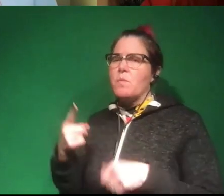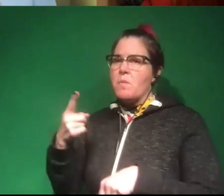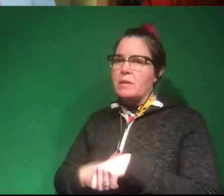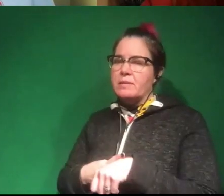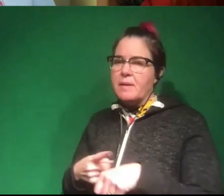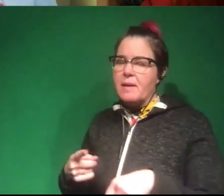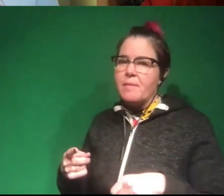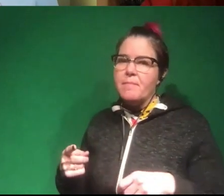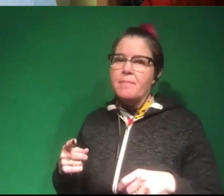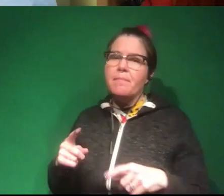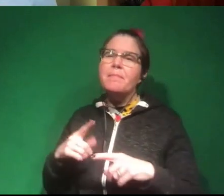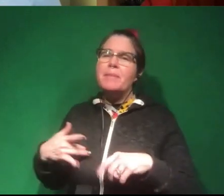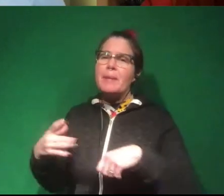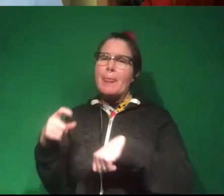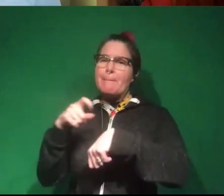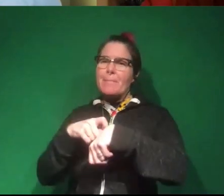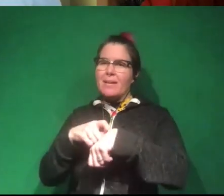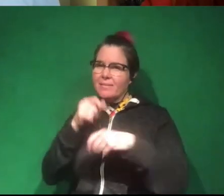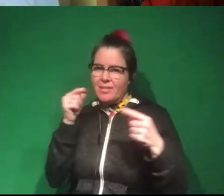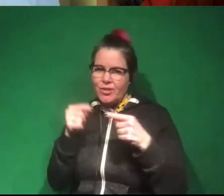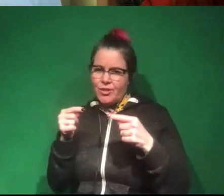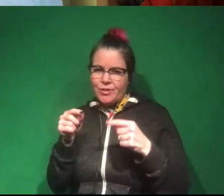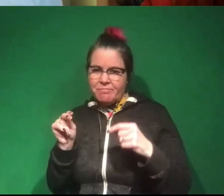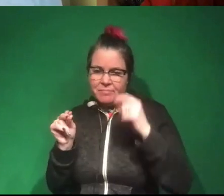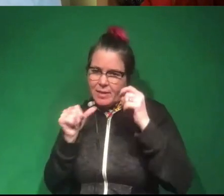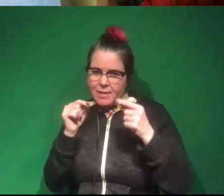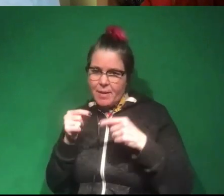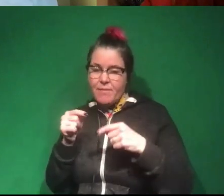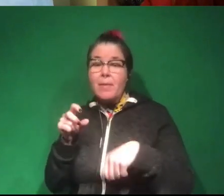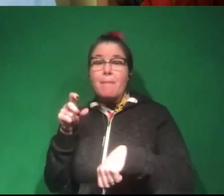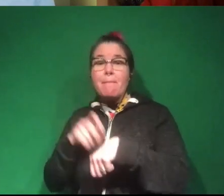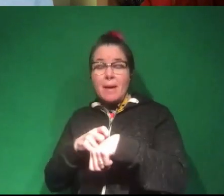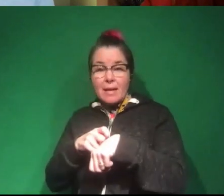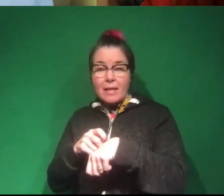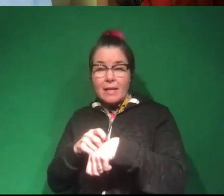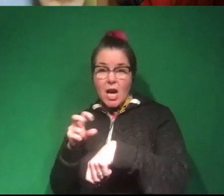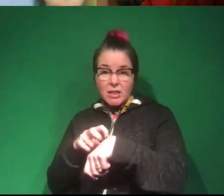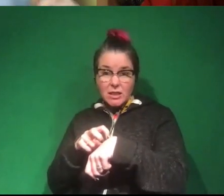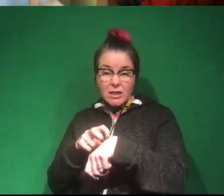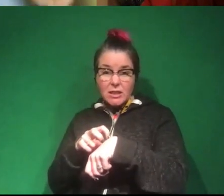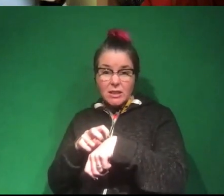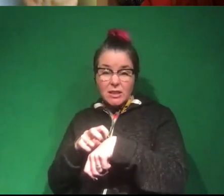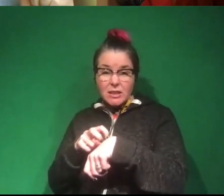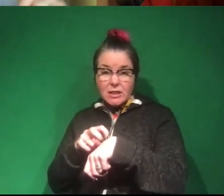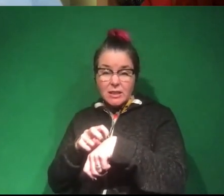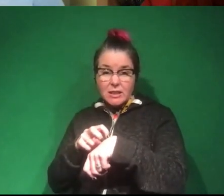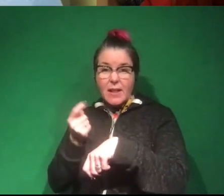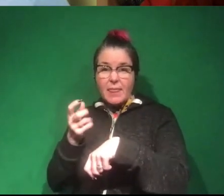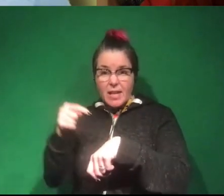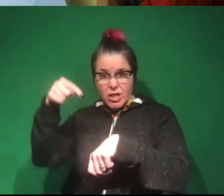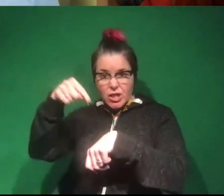usually the bite that doesn't hurt. The bite is not the painful part. It's the bite to latch on, and then they drive their